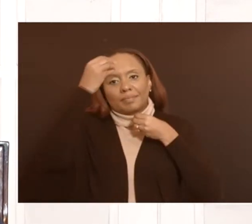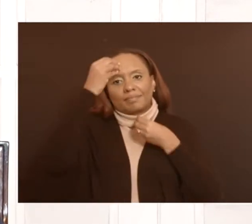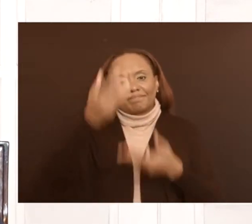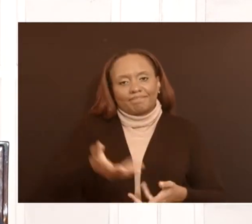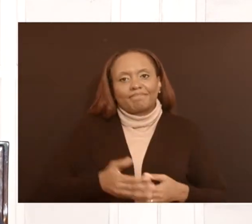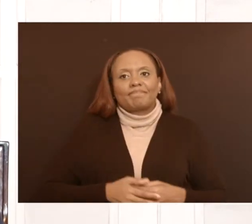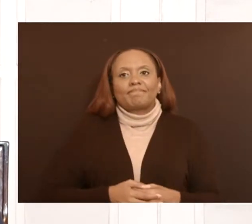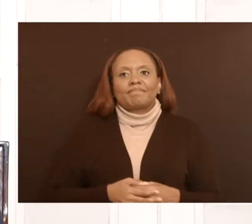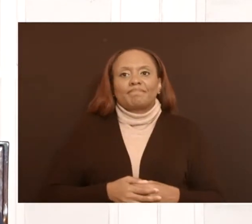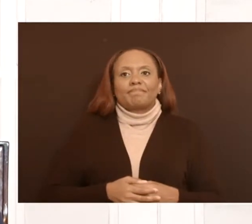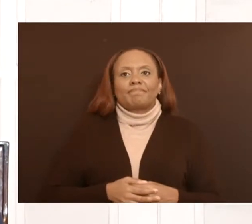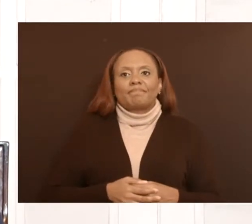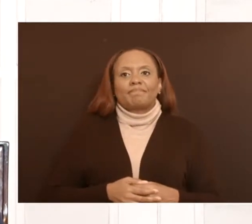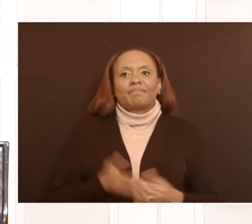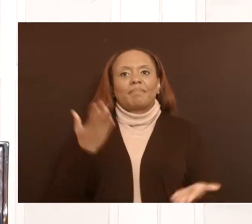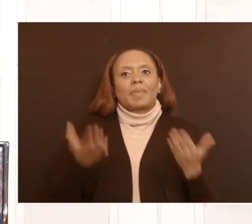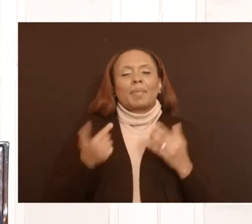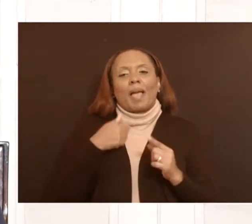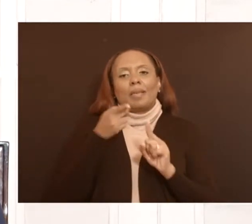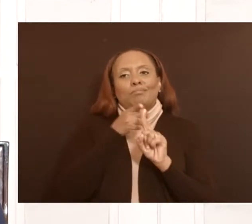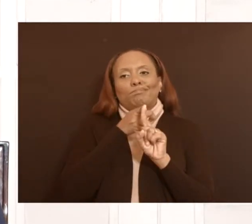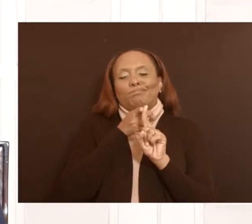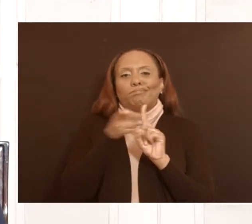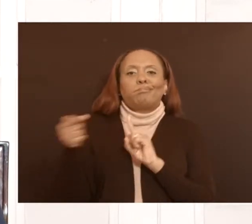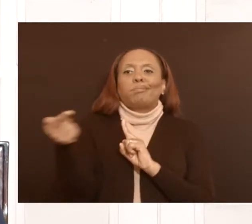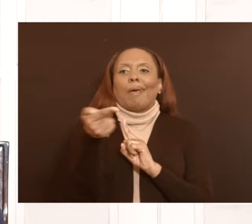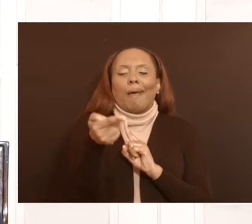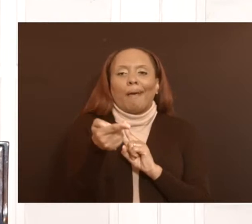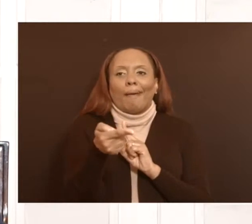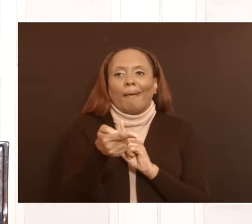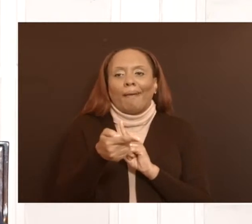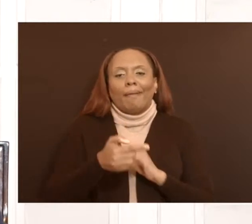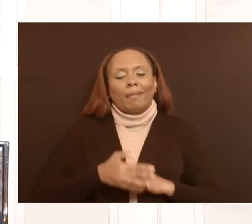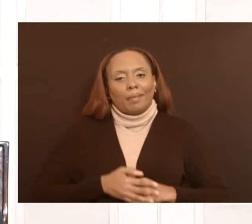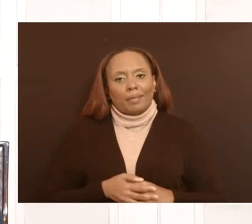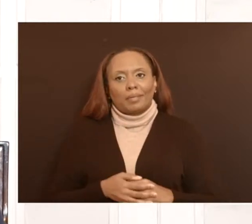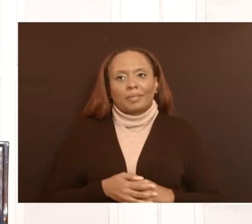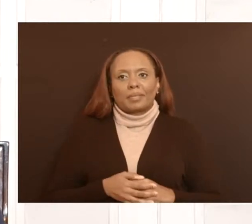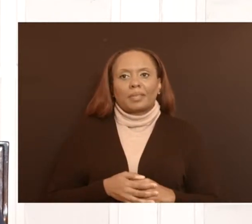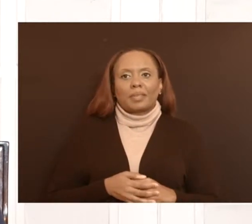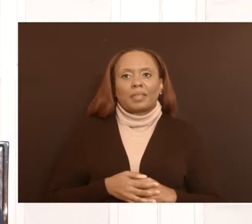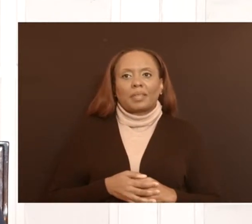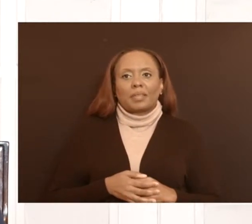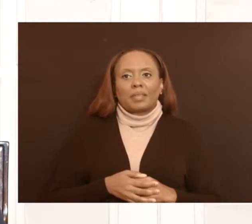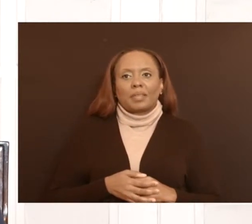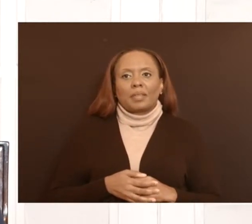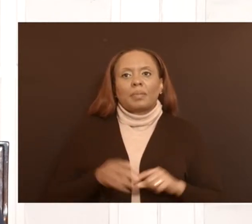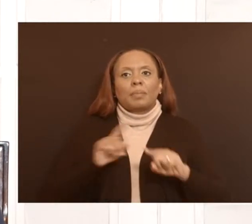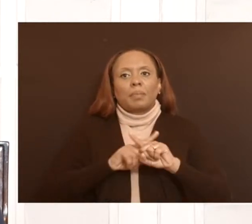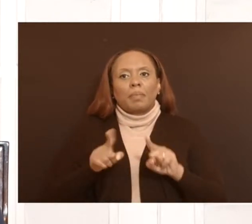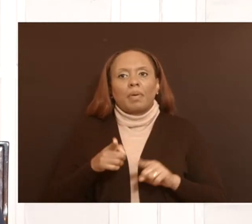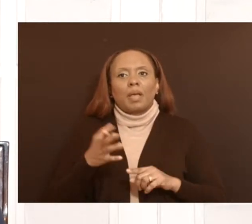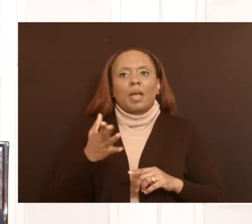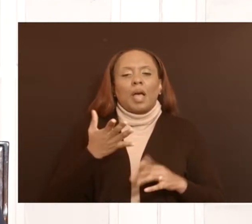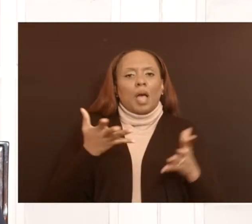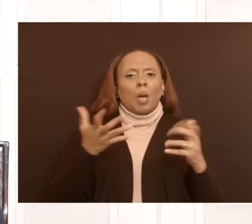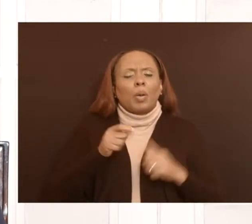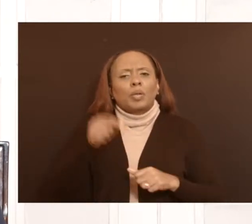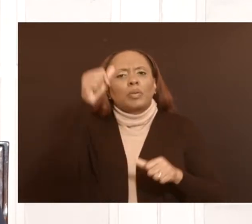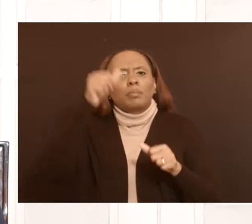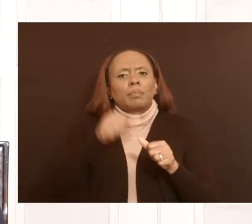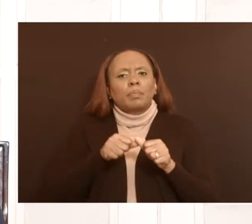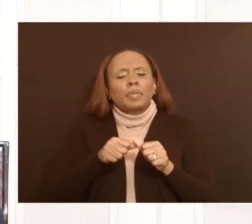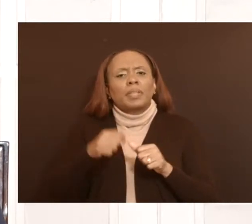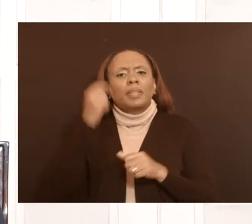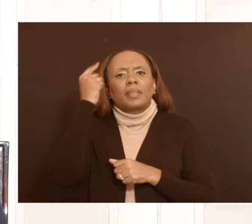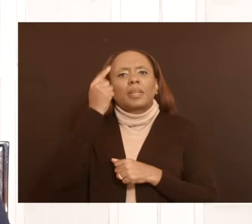today, and I'm probably going to go off script a bit. But there's something that says, Alice not Sibi, for others not herself. And that's